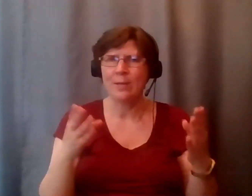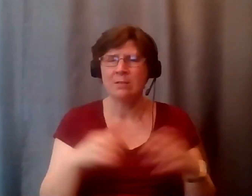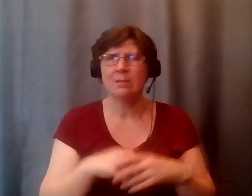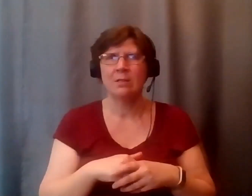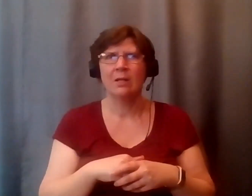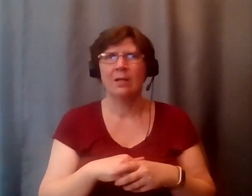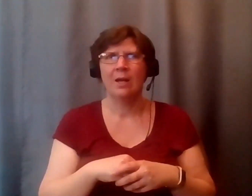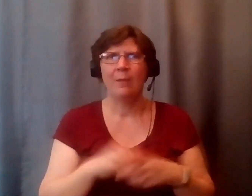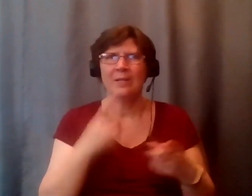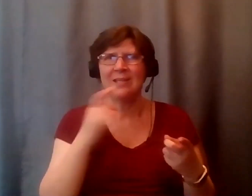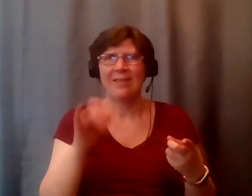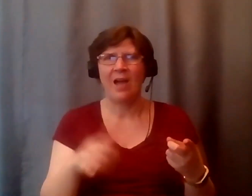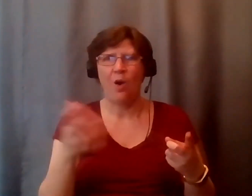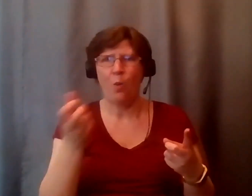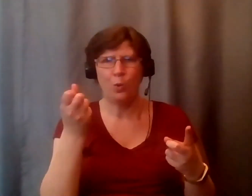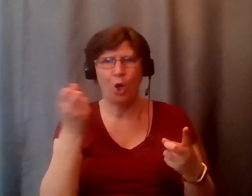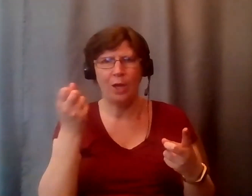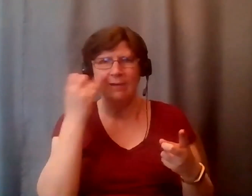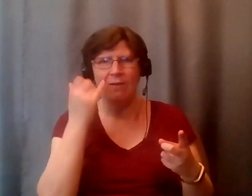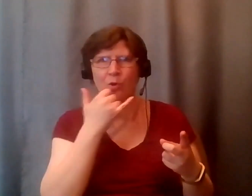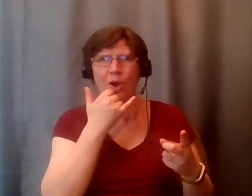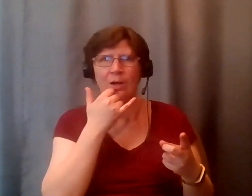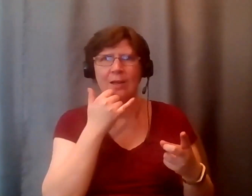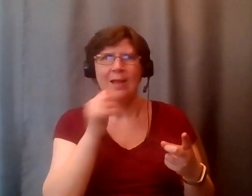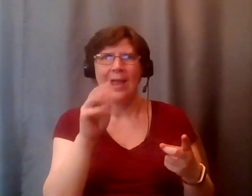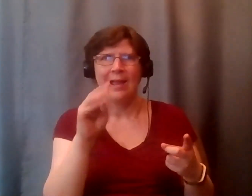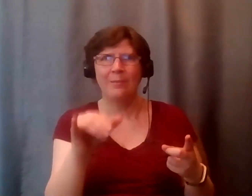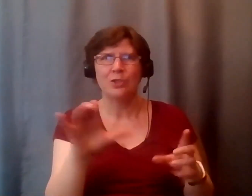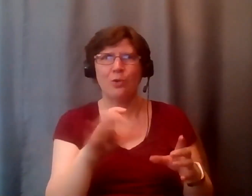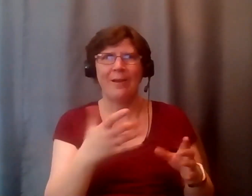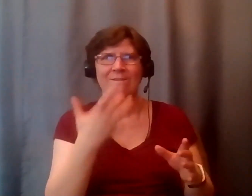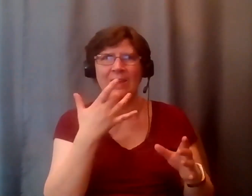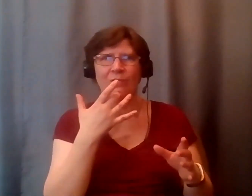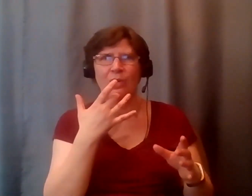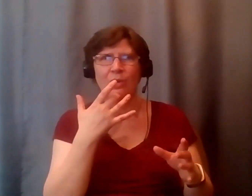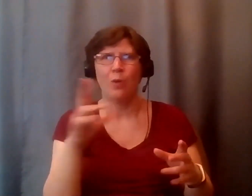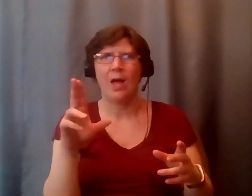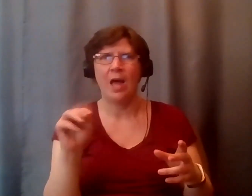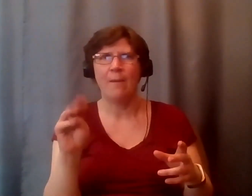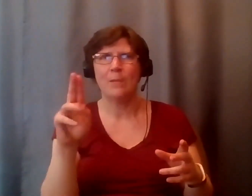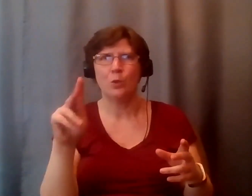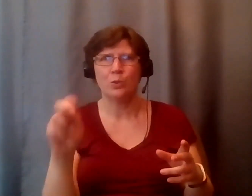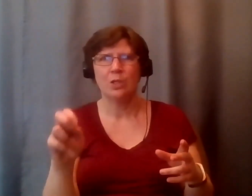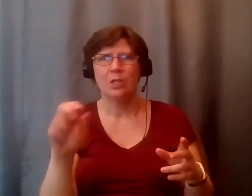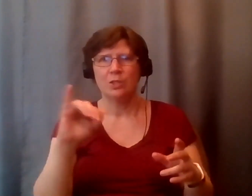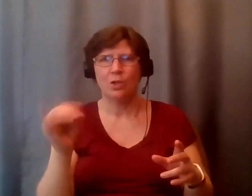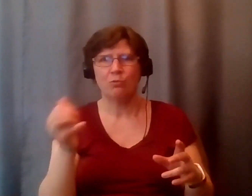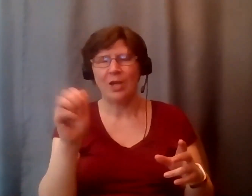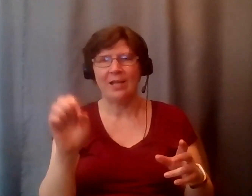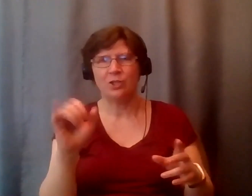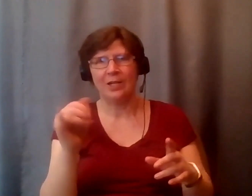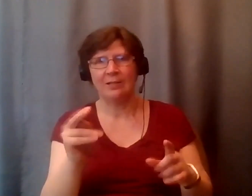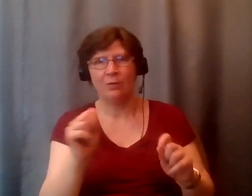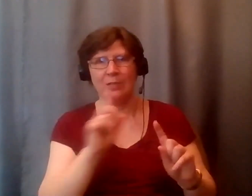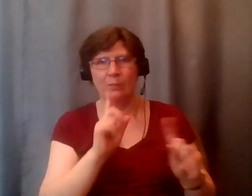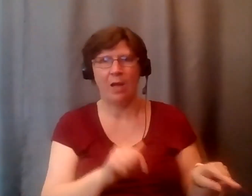I'm wrong, hold on. Can you just, Amy, can you do me a favor? Can you just hang on 1 second while I unmute Jen so he can ask? Oh, sure.